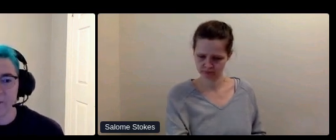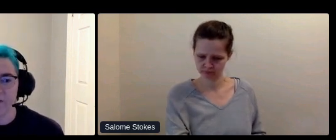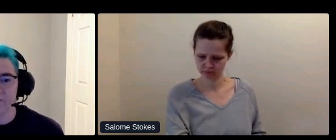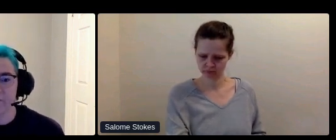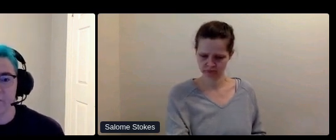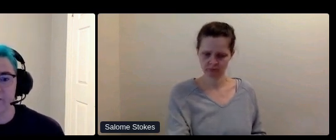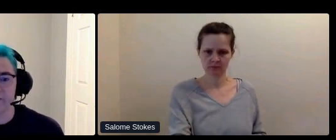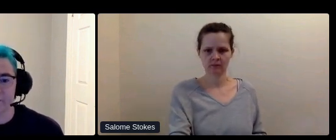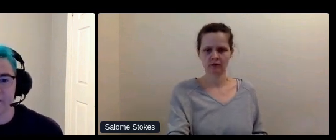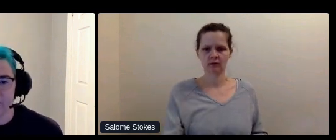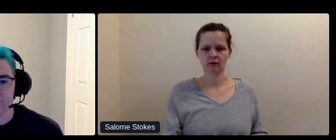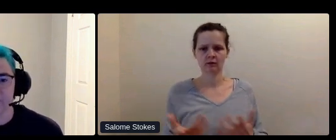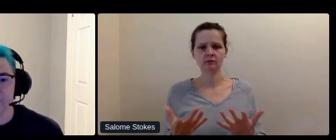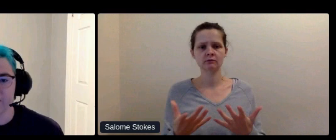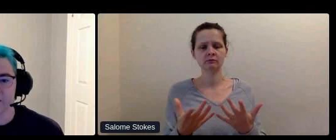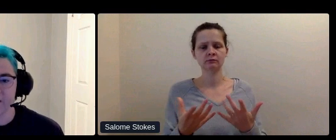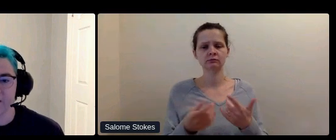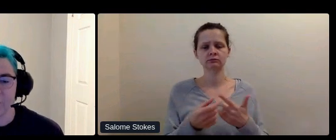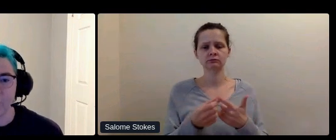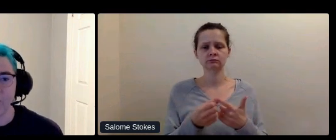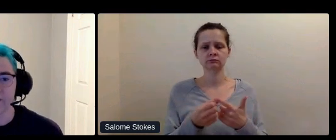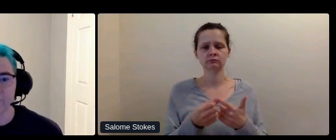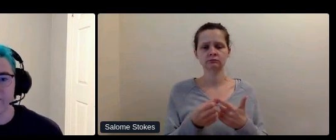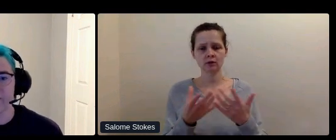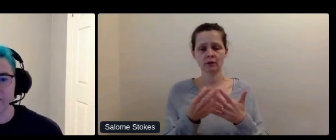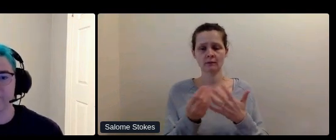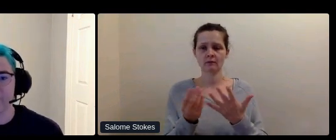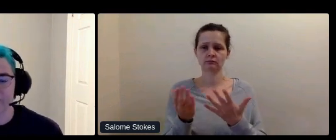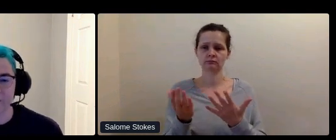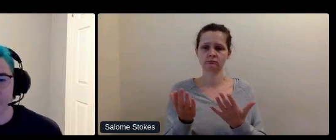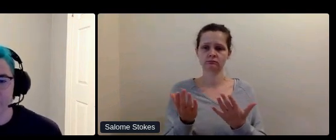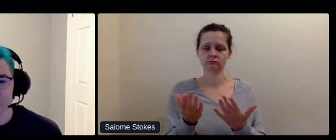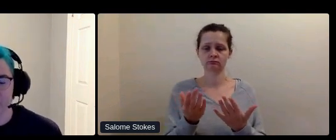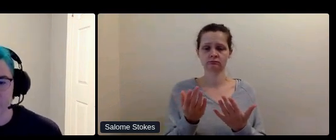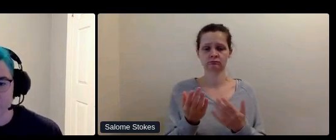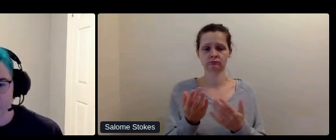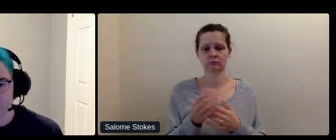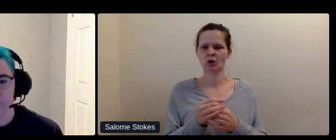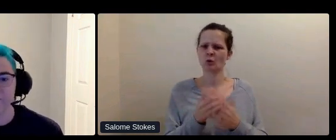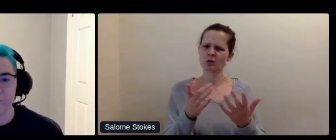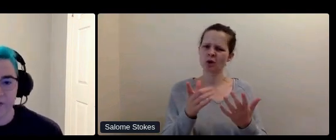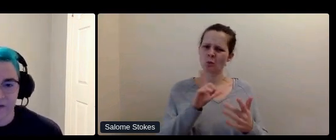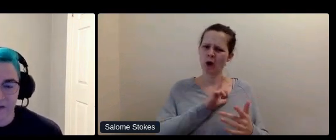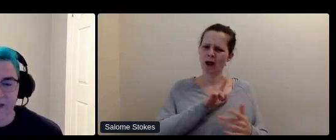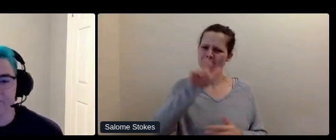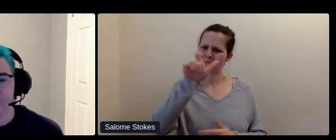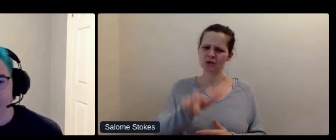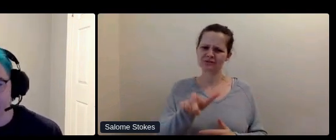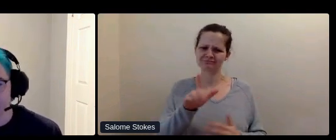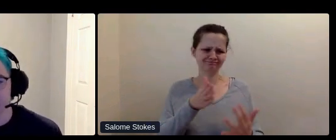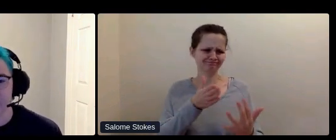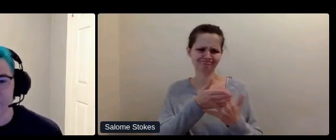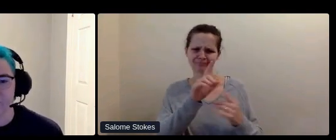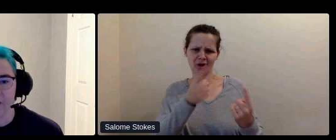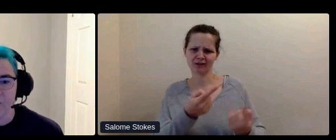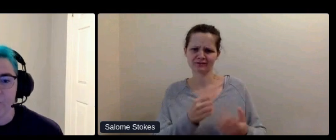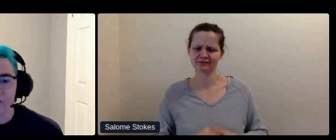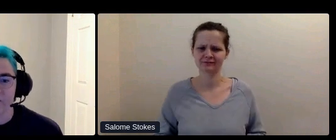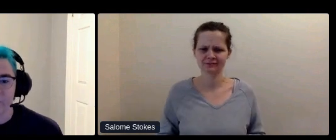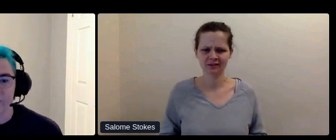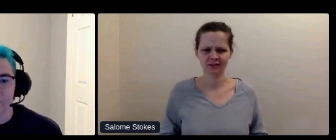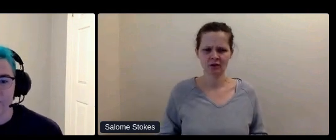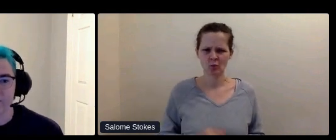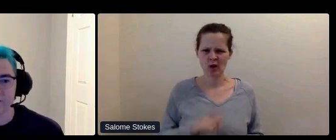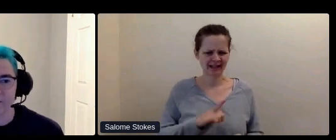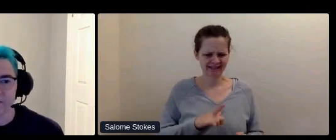are coming from the players themselves, telling us, what is preventing them from actually picking up the controller, from playing the game, from understanding the game. We get